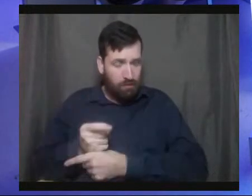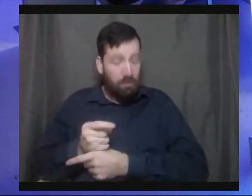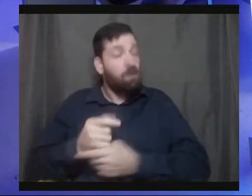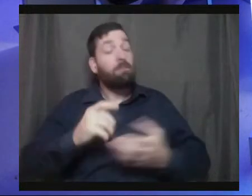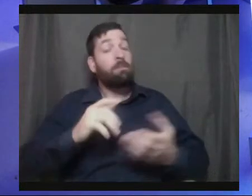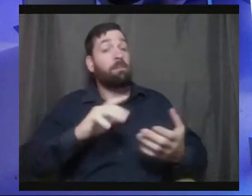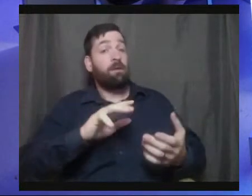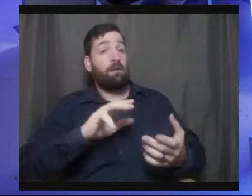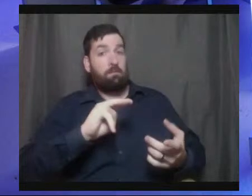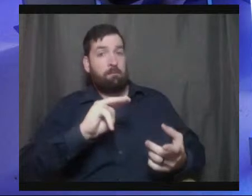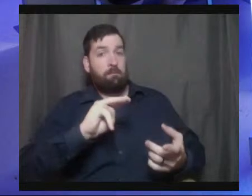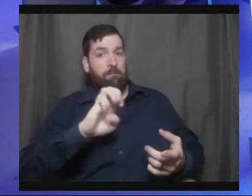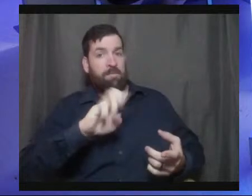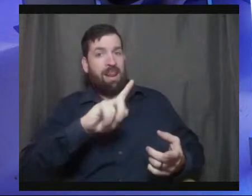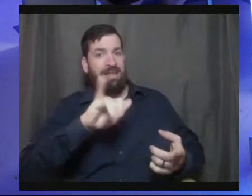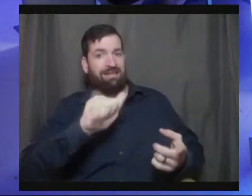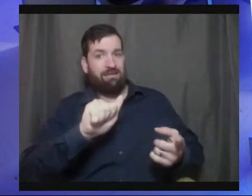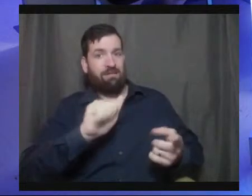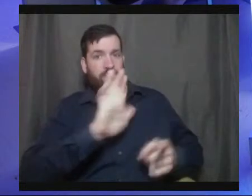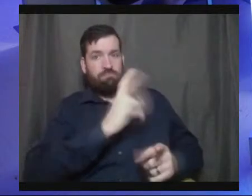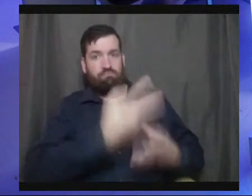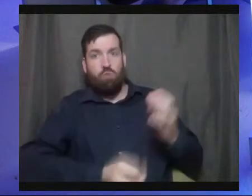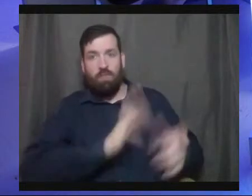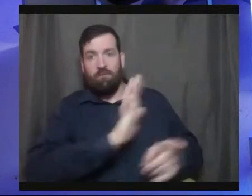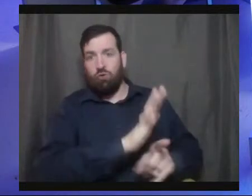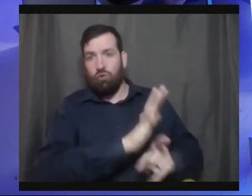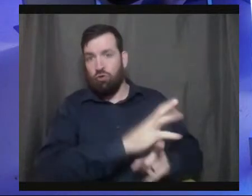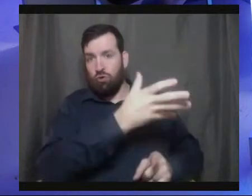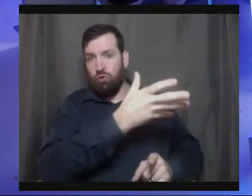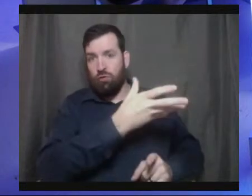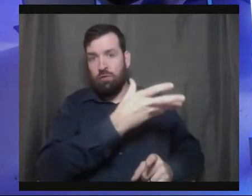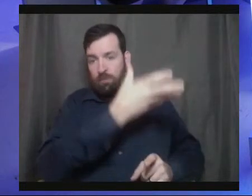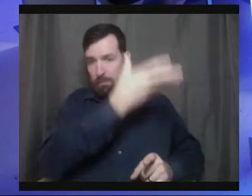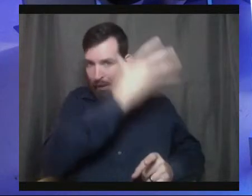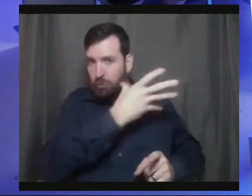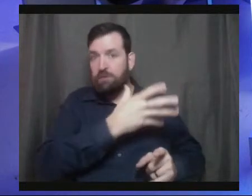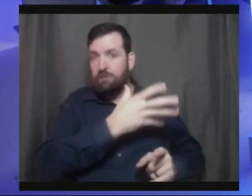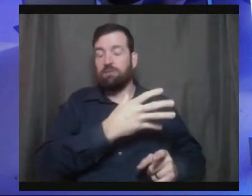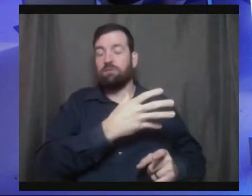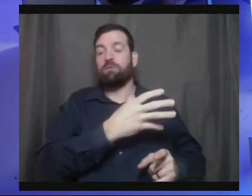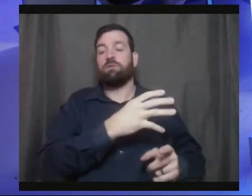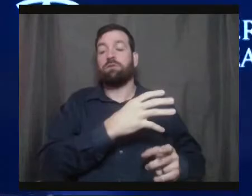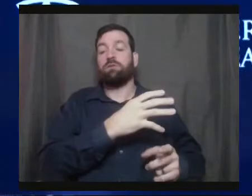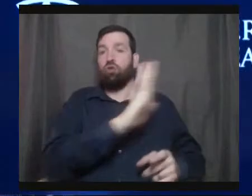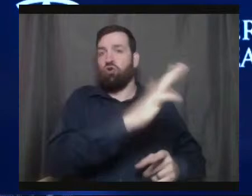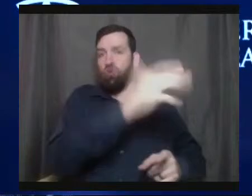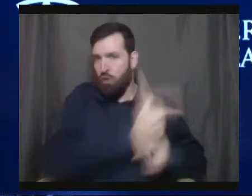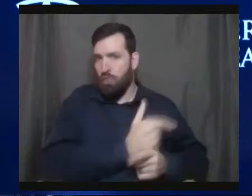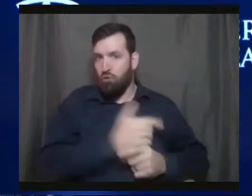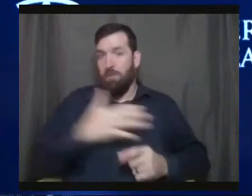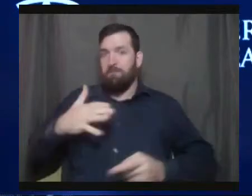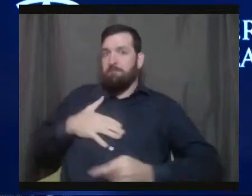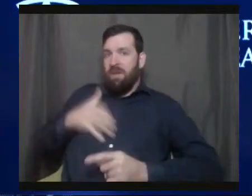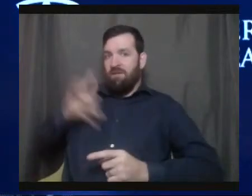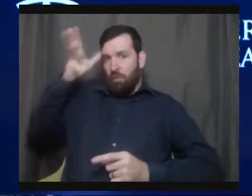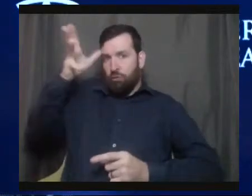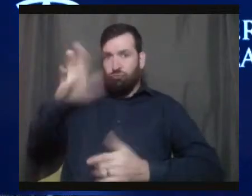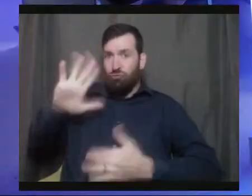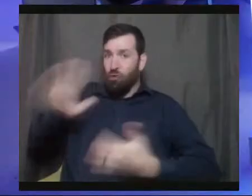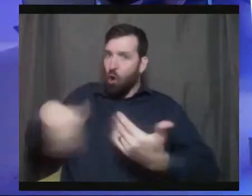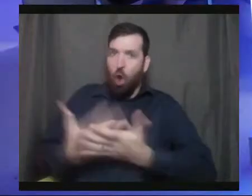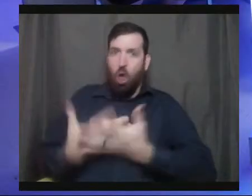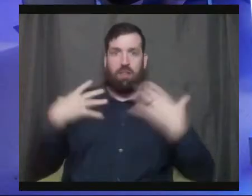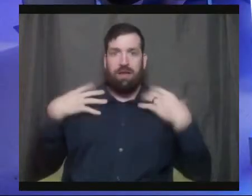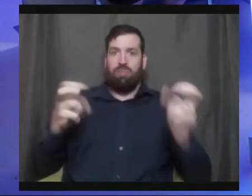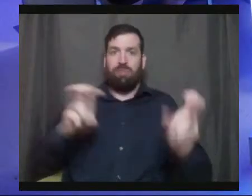Melissa's parents. Both her parents had passed, and her brother, and it was my father, and all health-related issues. What was